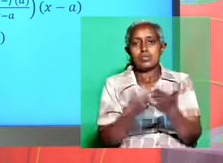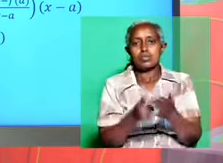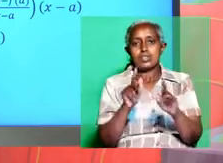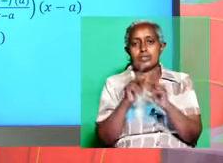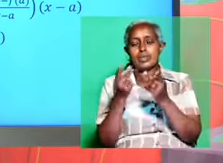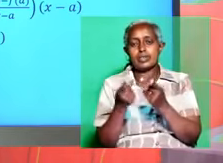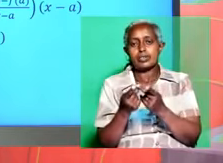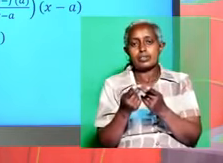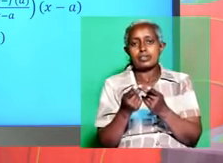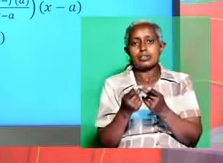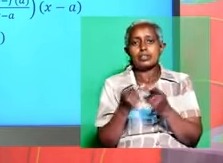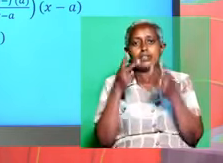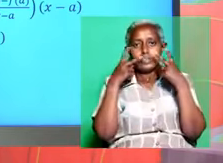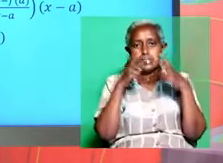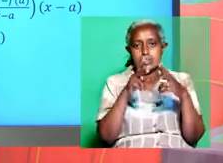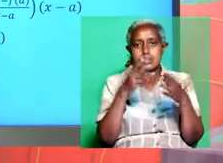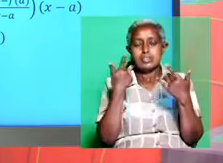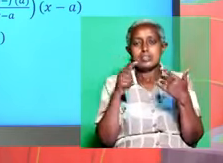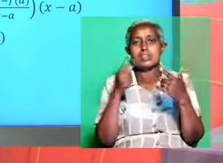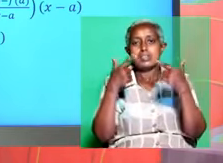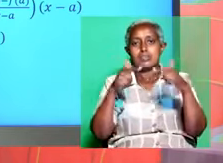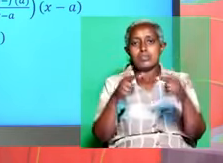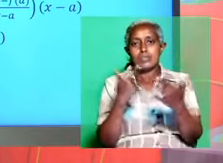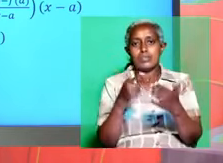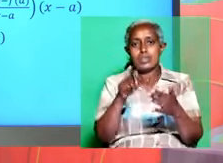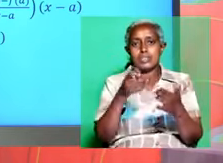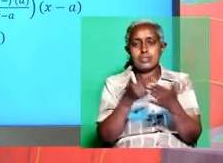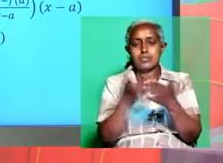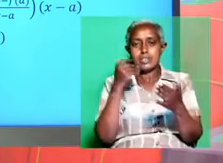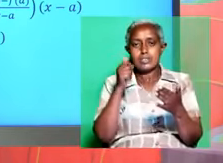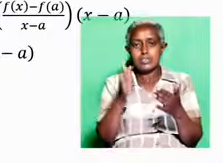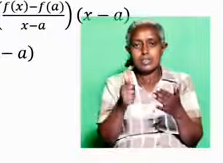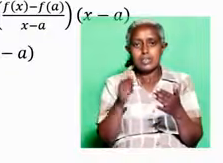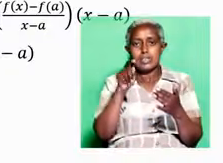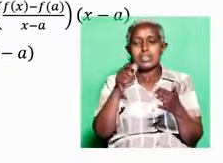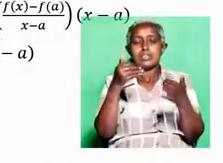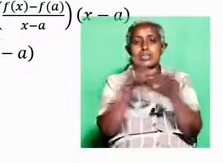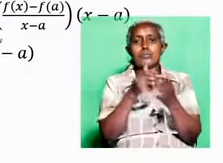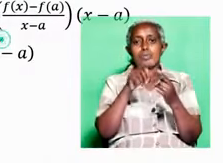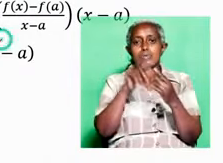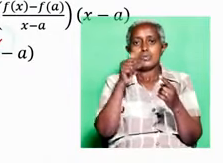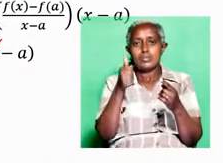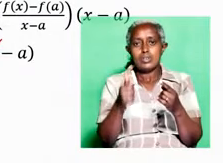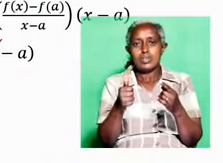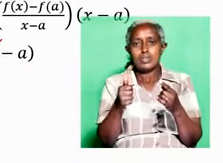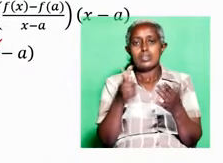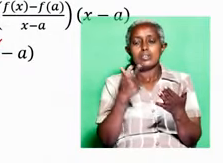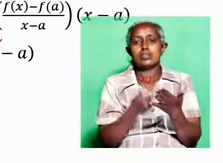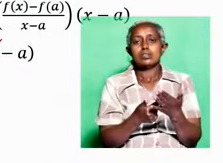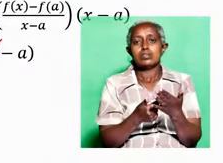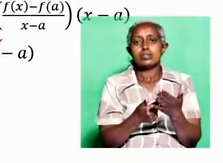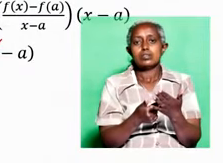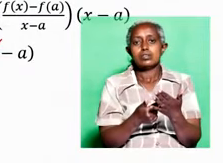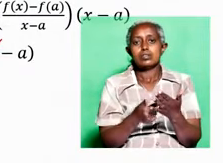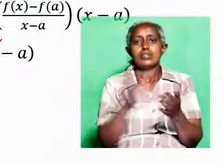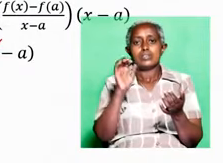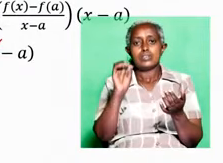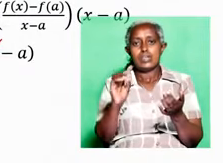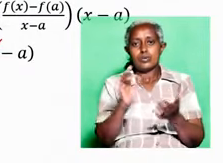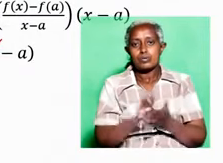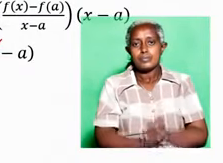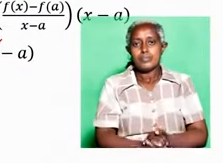part, as you can see, the limit of x minus a, where x approaches to a, this part will be is